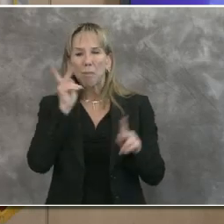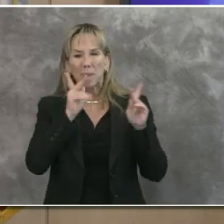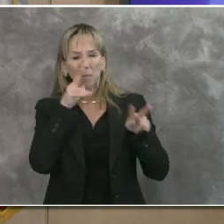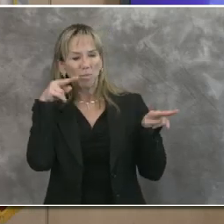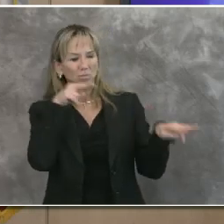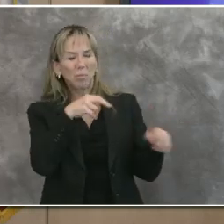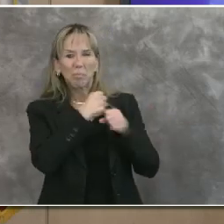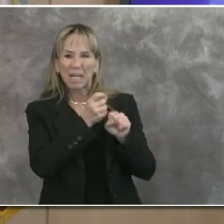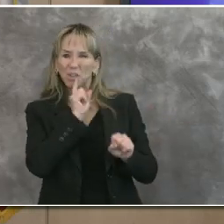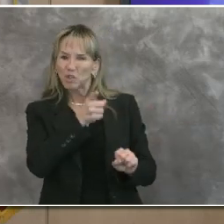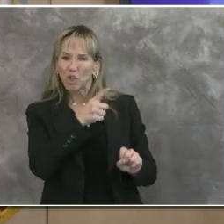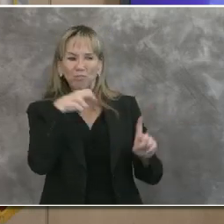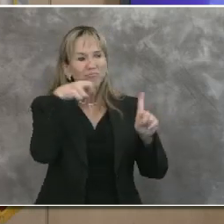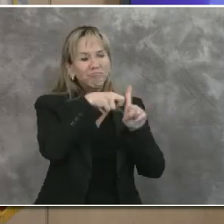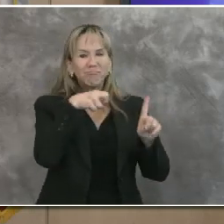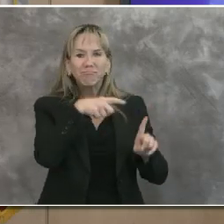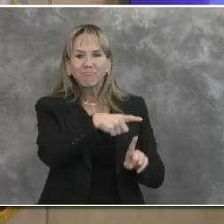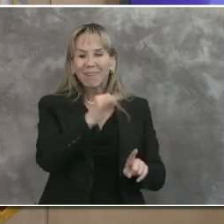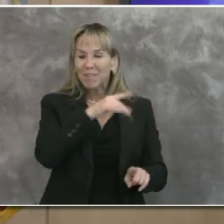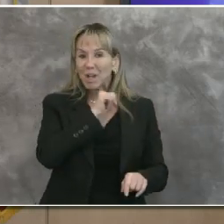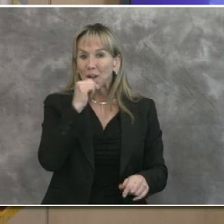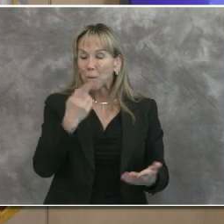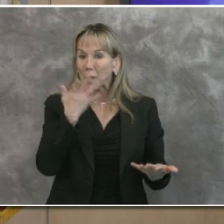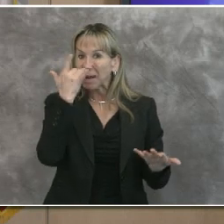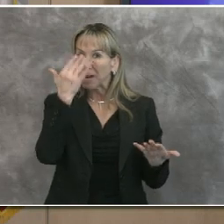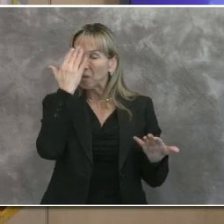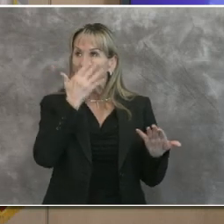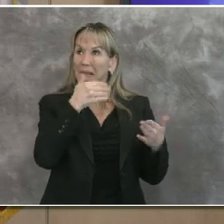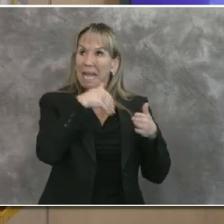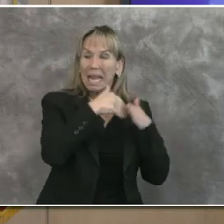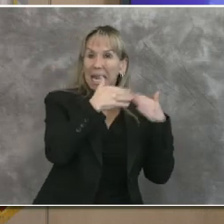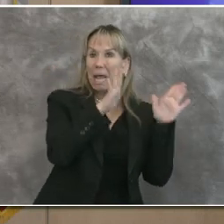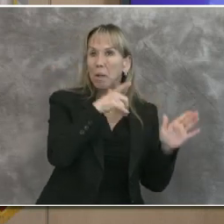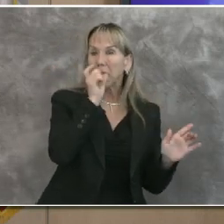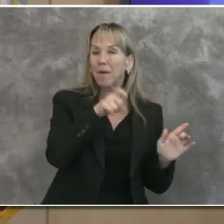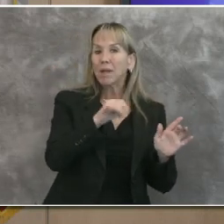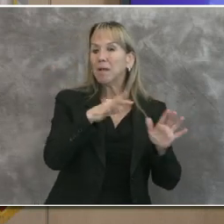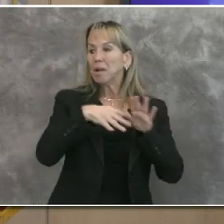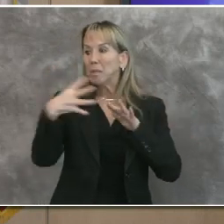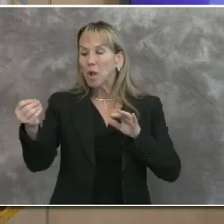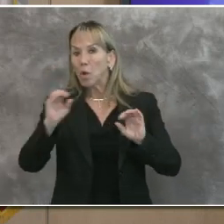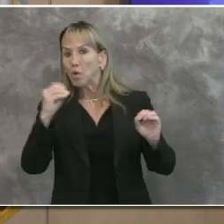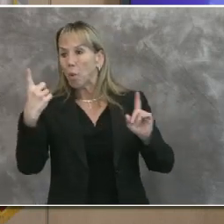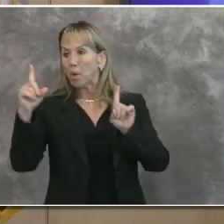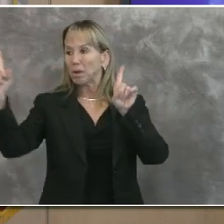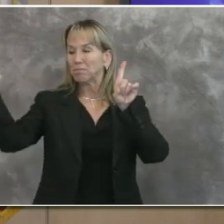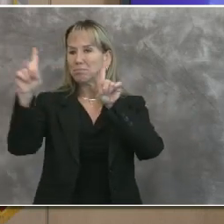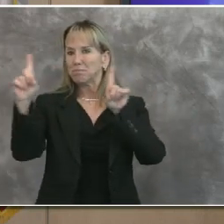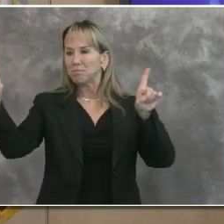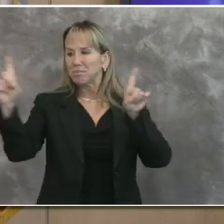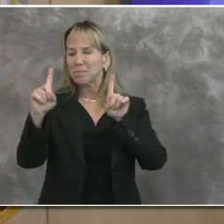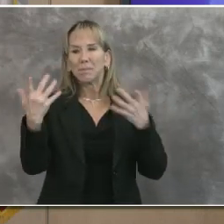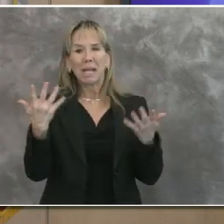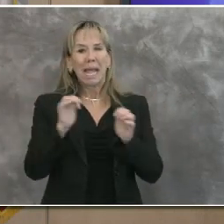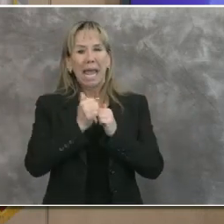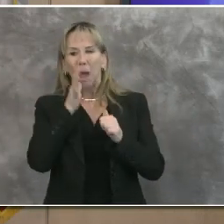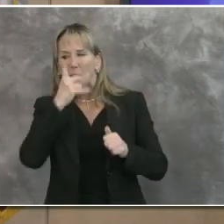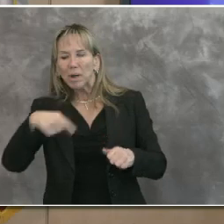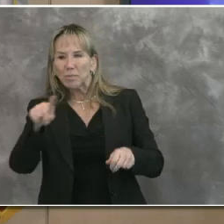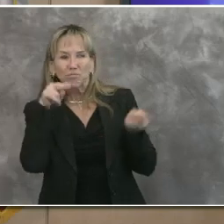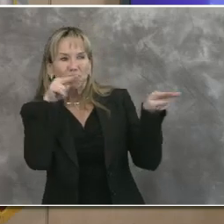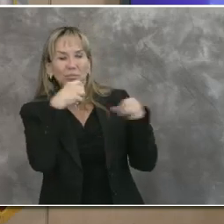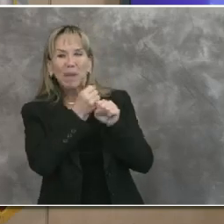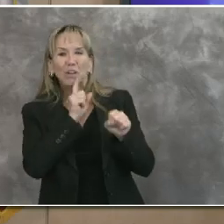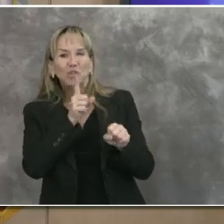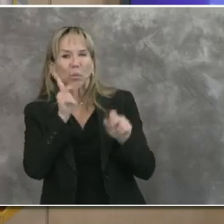of people who are not in their household. So just talk to me a little bit about how this is going to be enforced going forward beginning on May 1st. Okay, Dr.